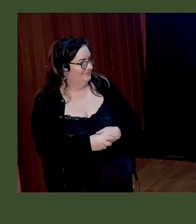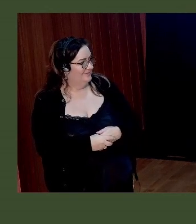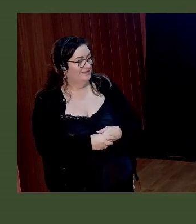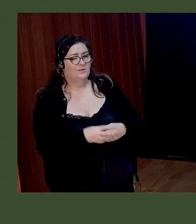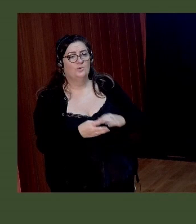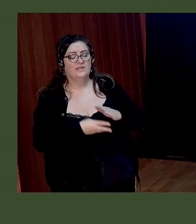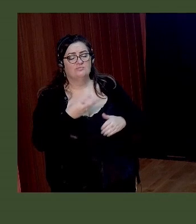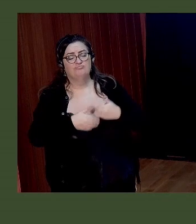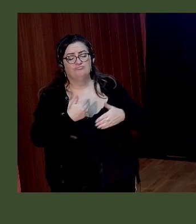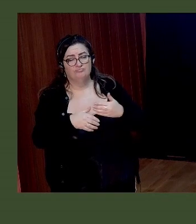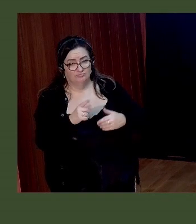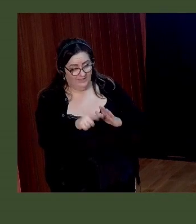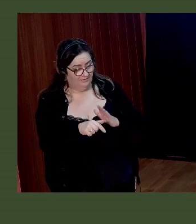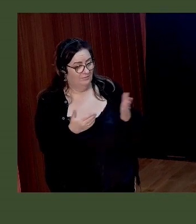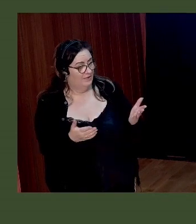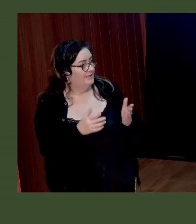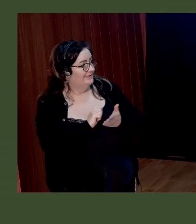Some weeks later,